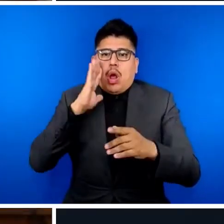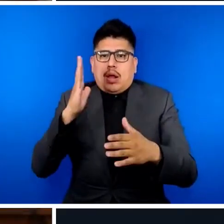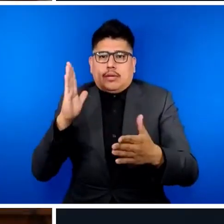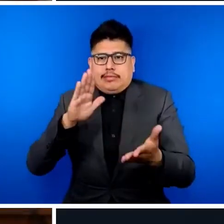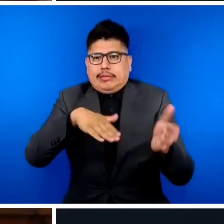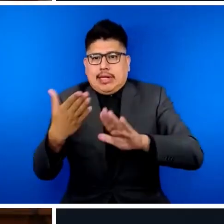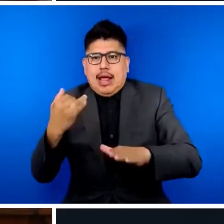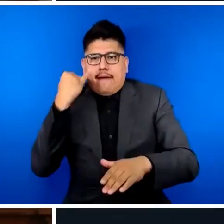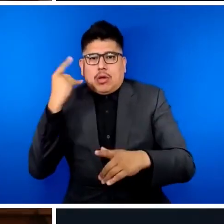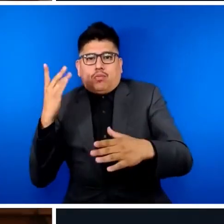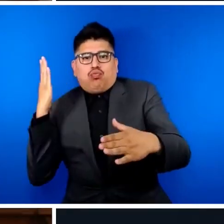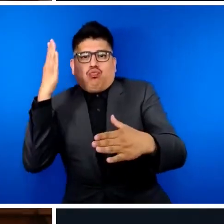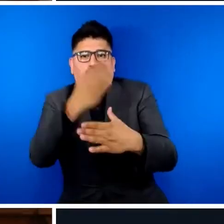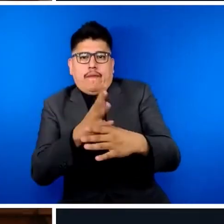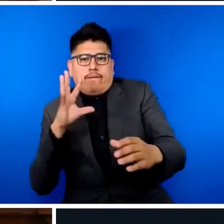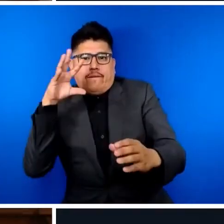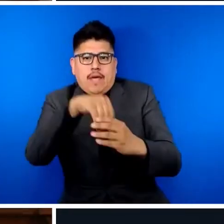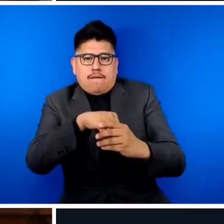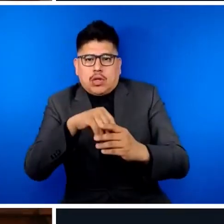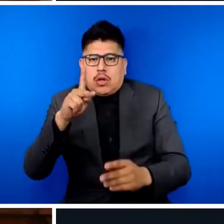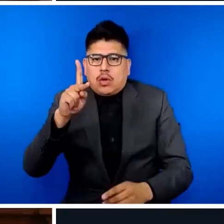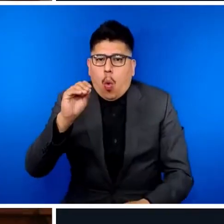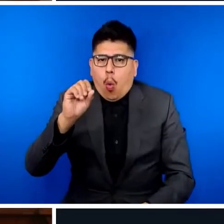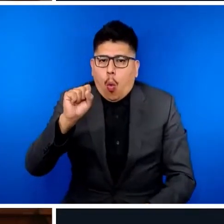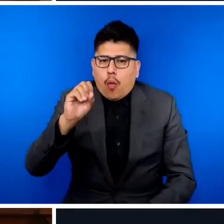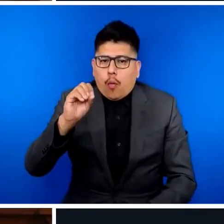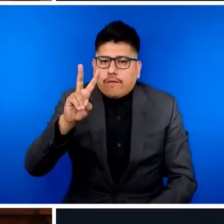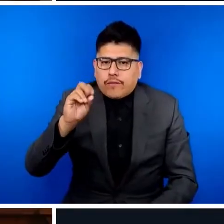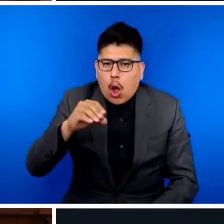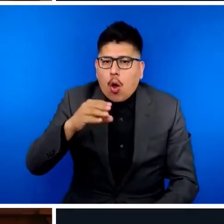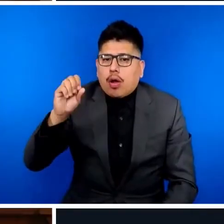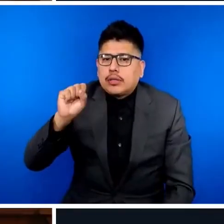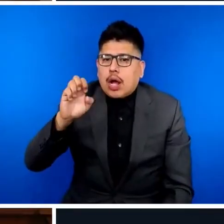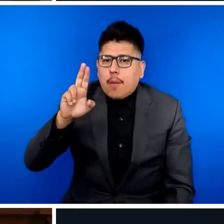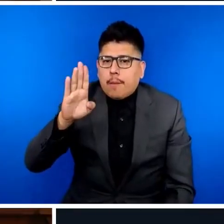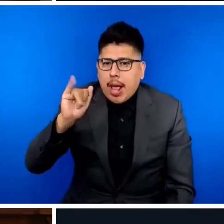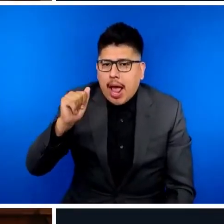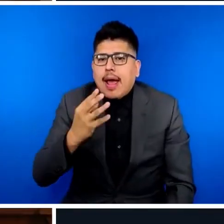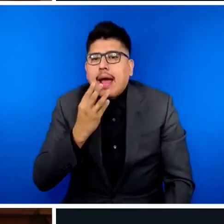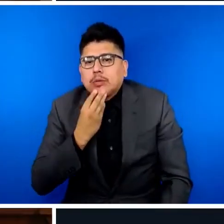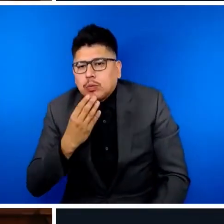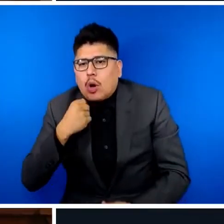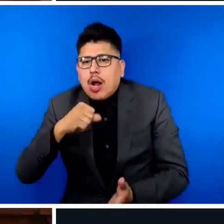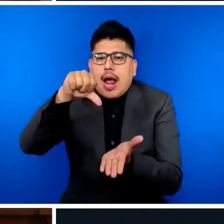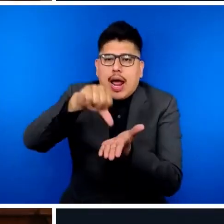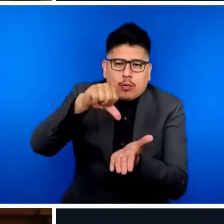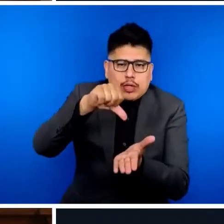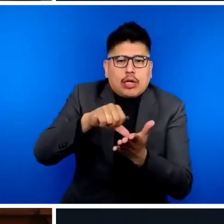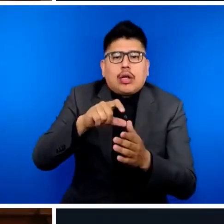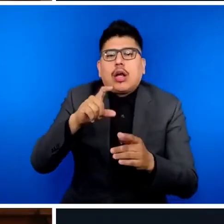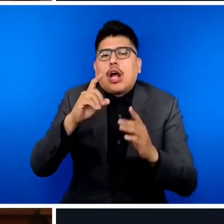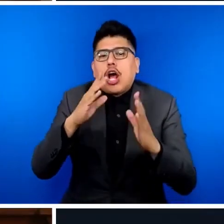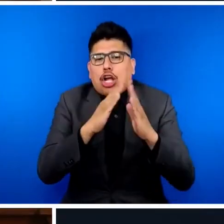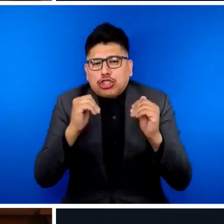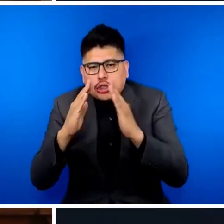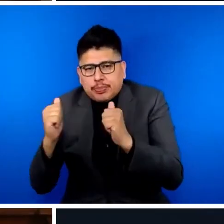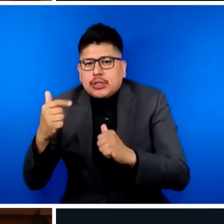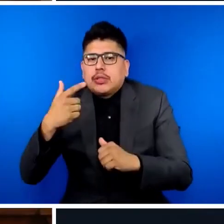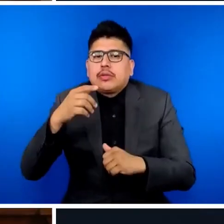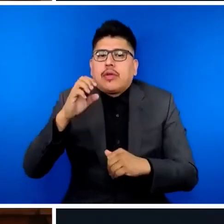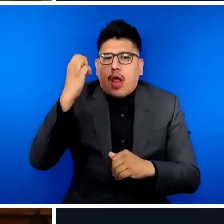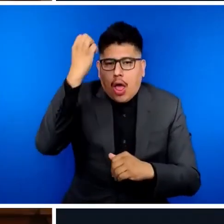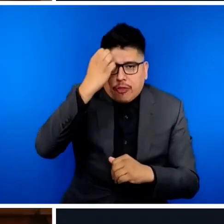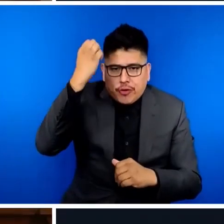Serbia. Israel and Iran, Egypt and Ethiopia, Armenia and Azerbaijan,